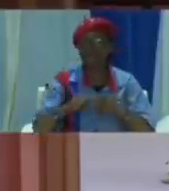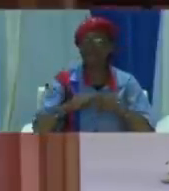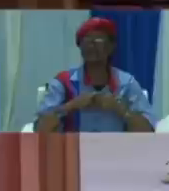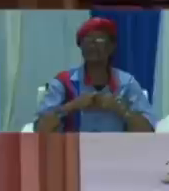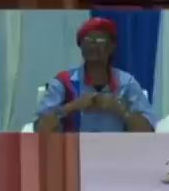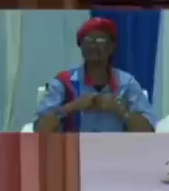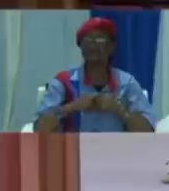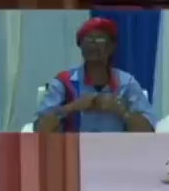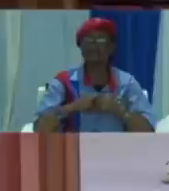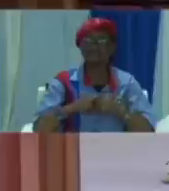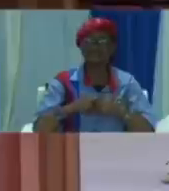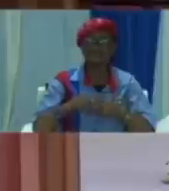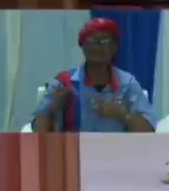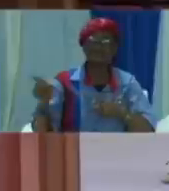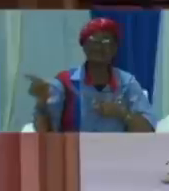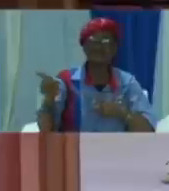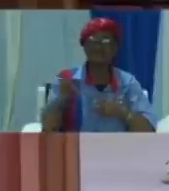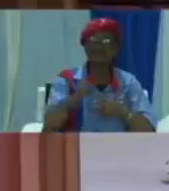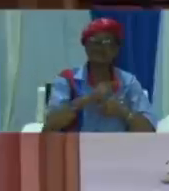you messed up.